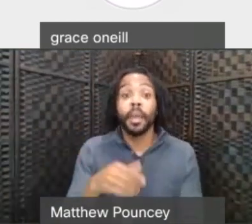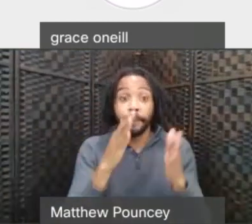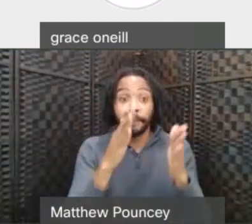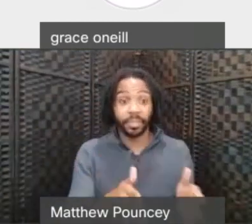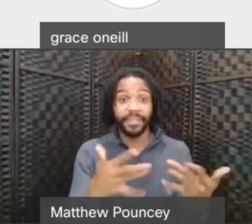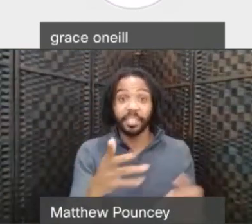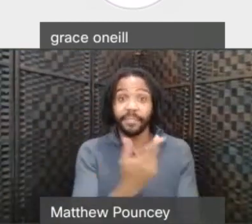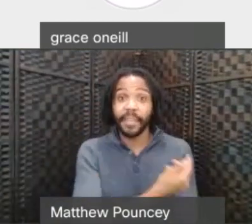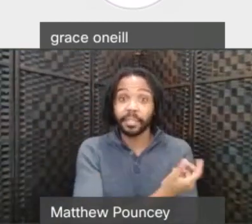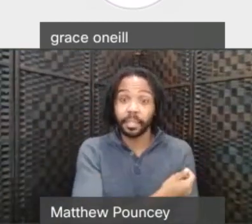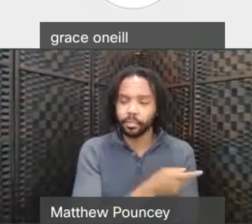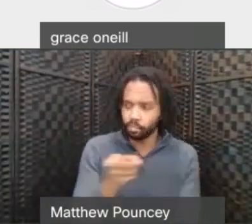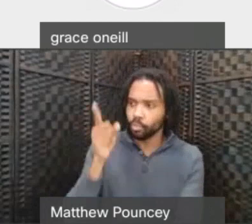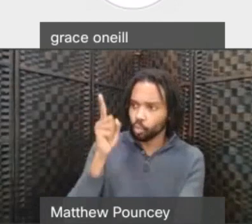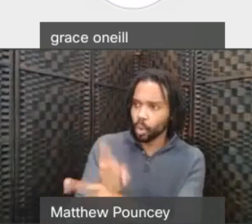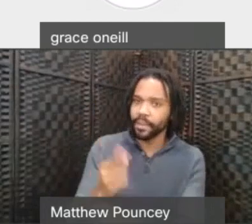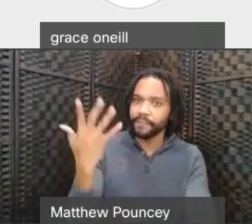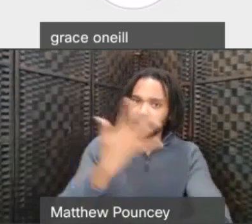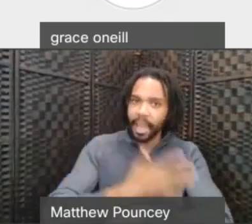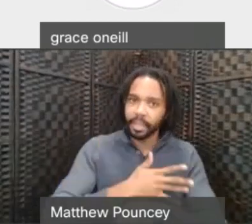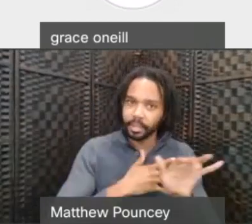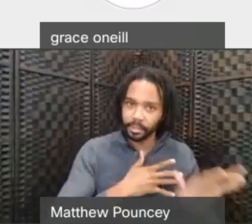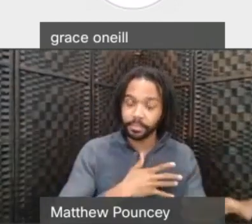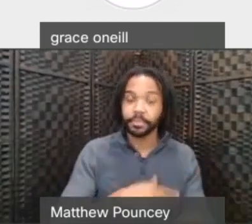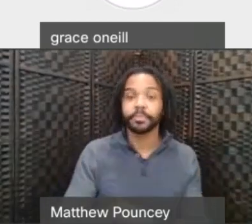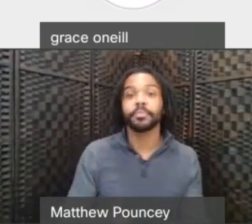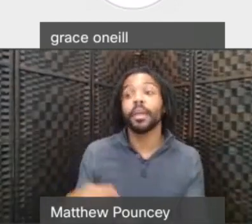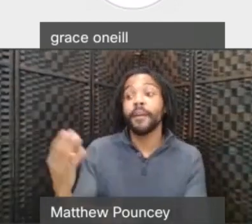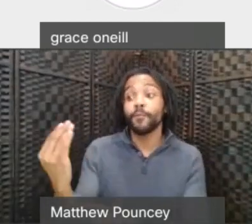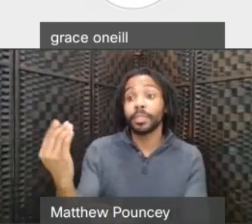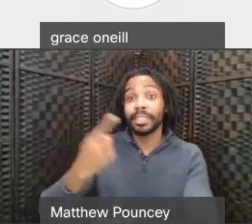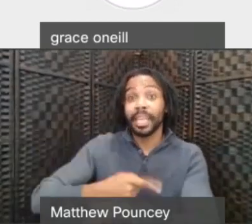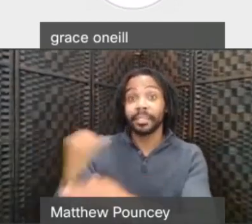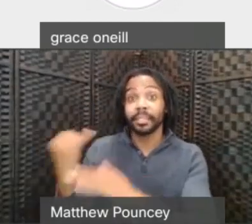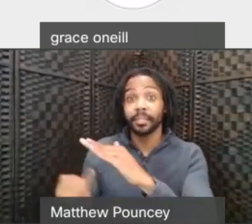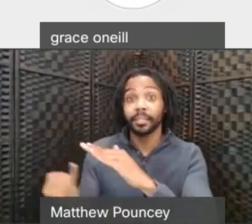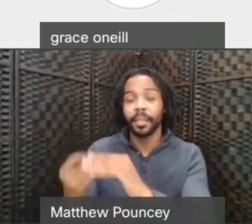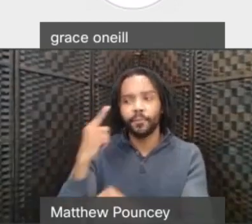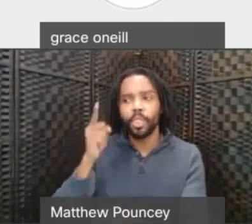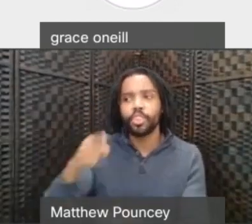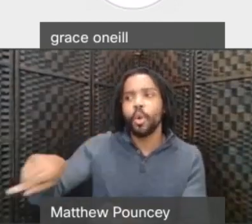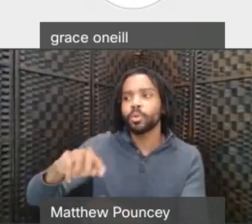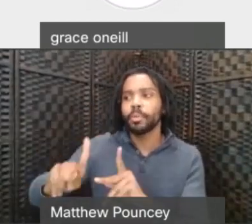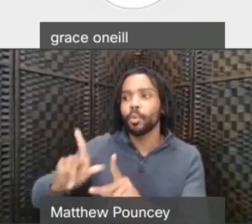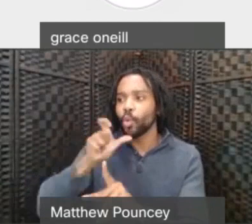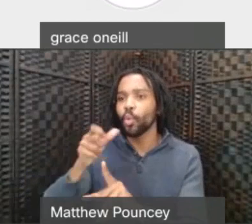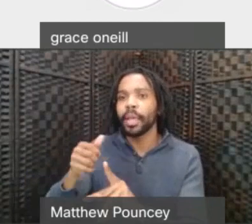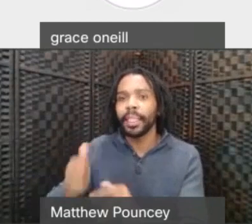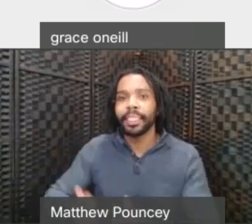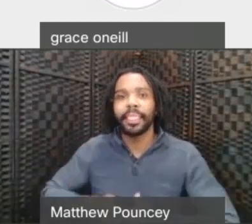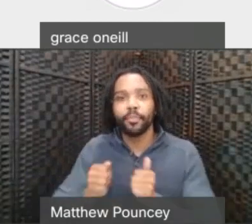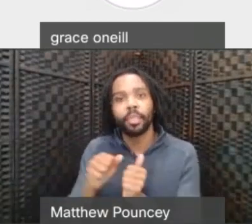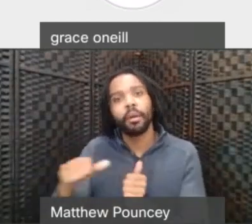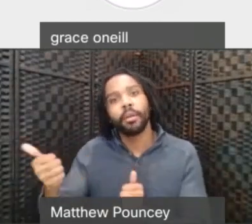you're correct, it's 5 days, and the 14 days is for the folks that live in group settings supported by